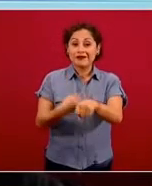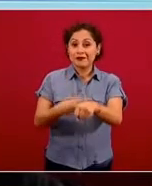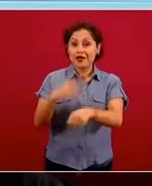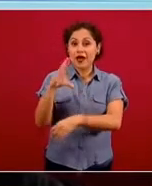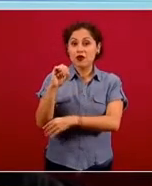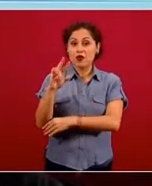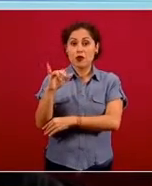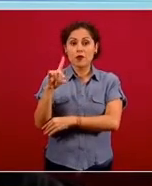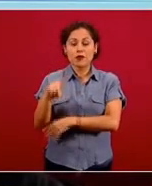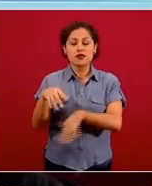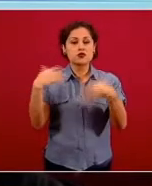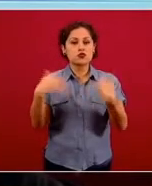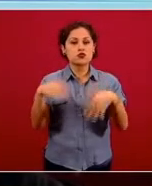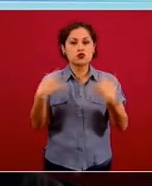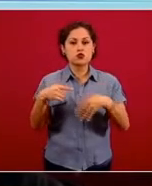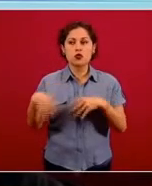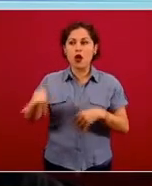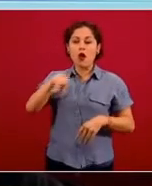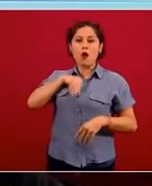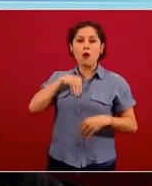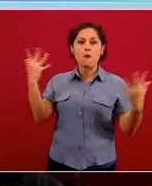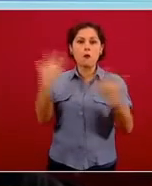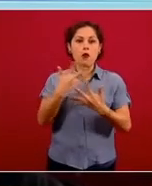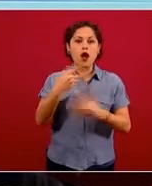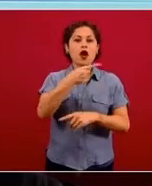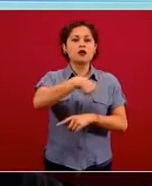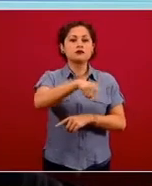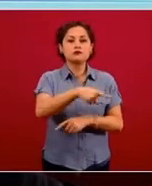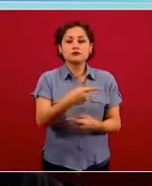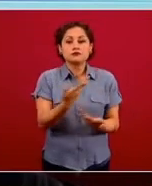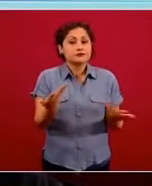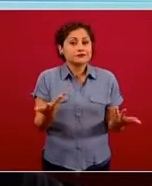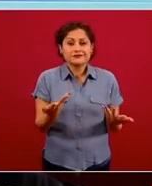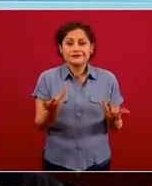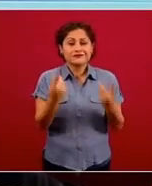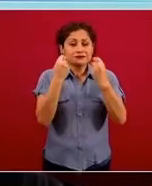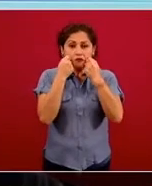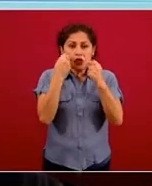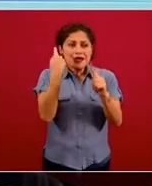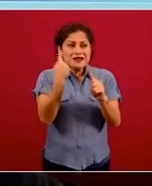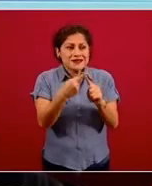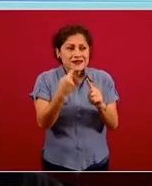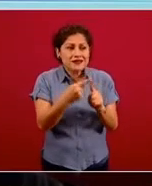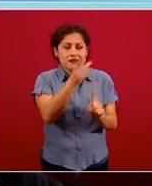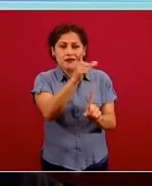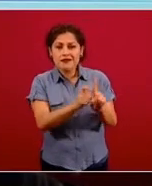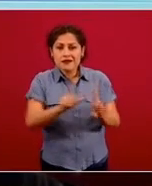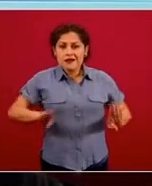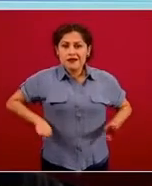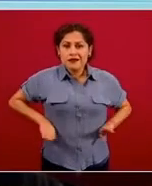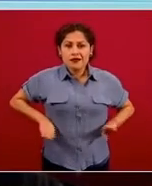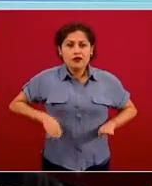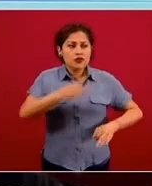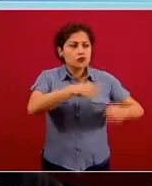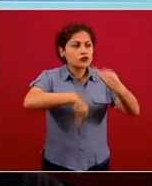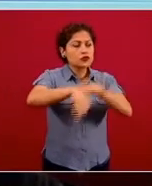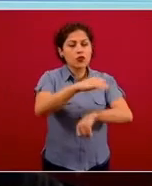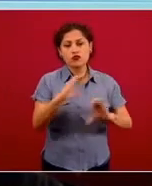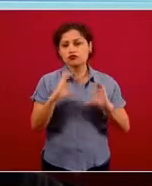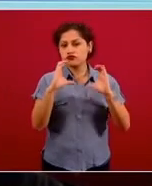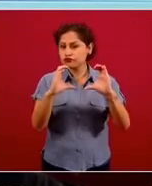outcome. So do not, let me be very clear about this. Nobody